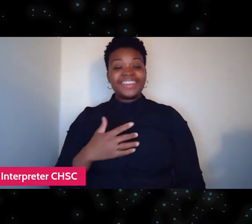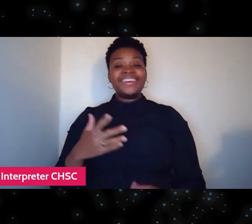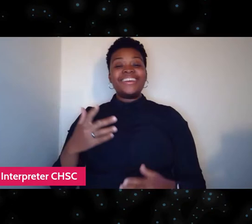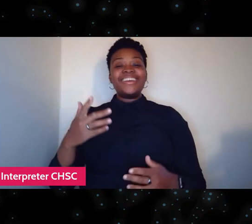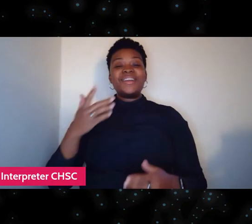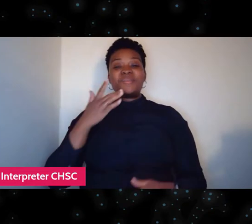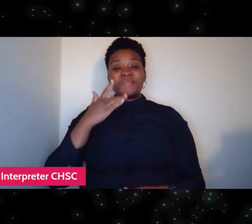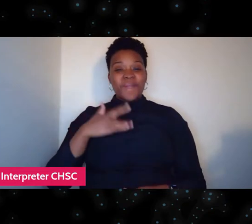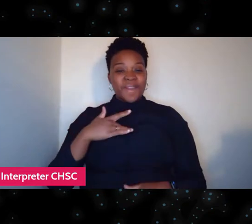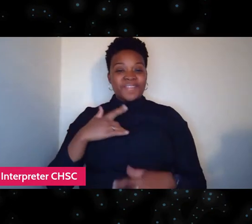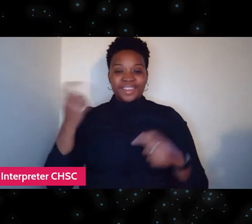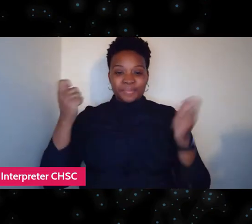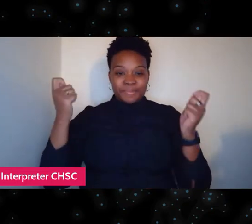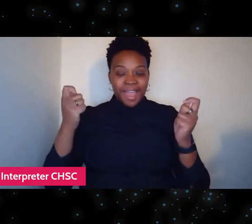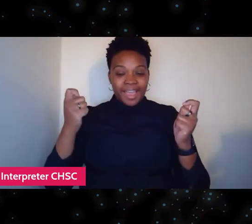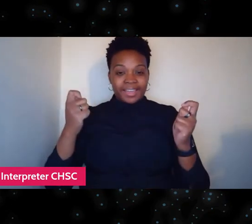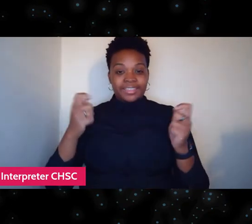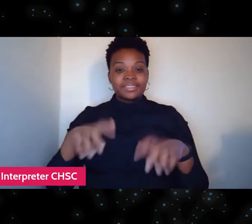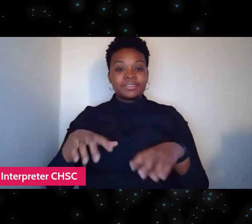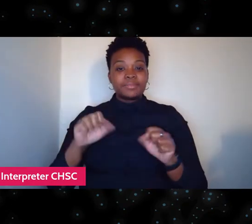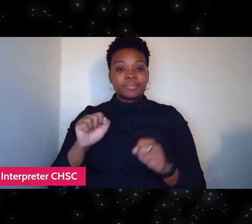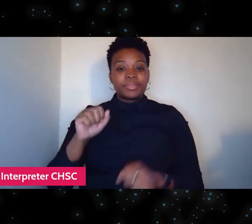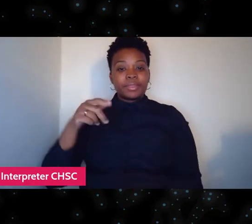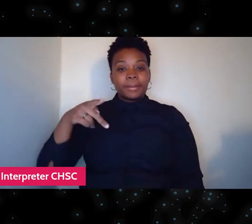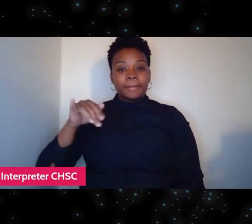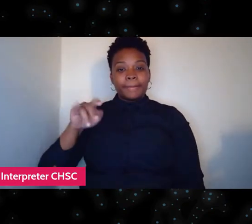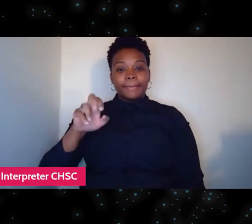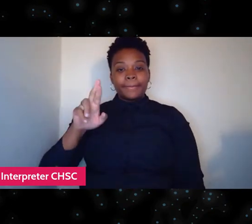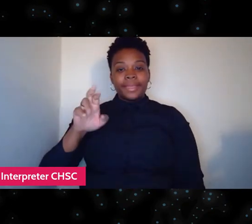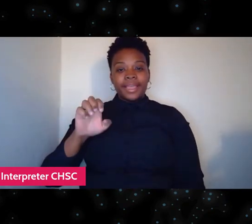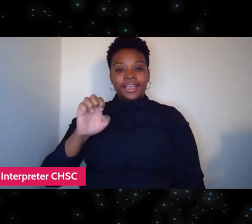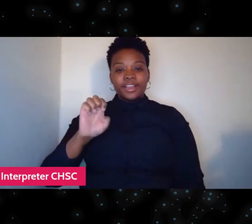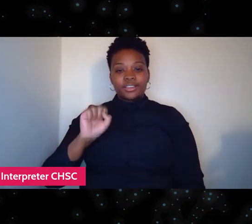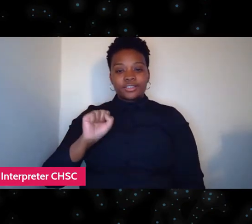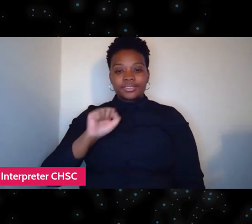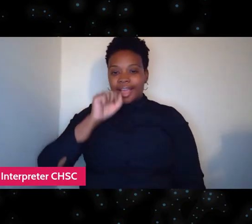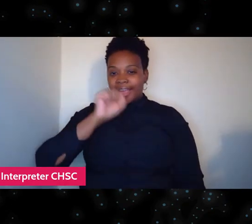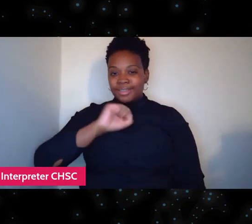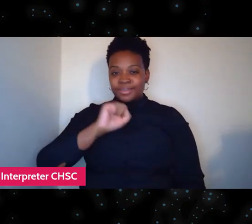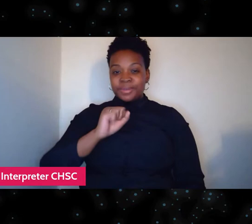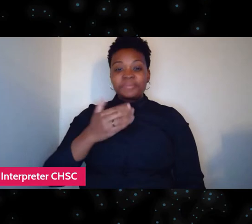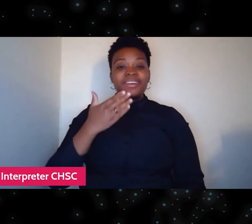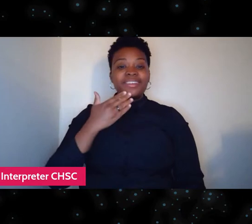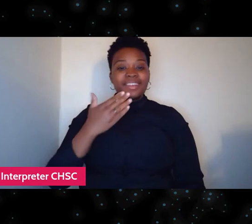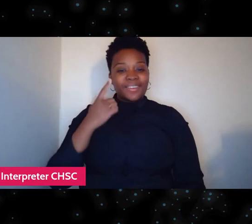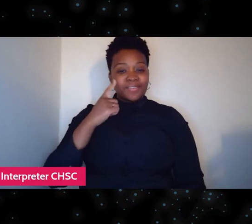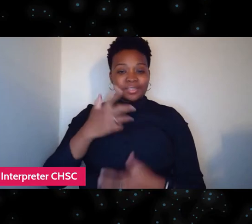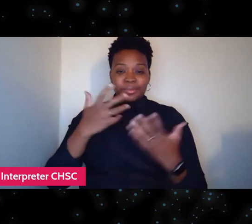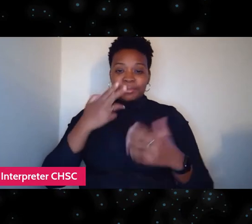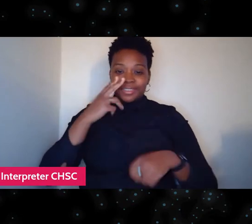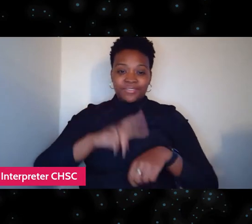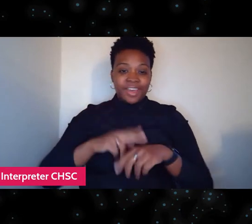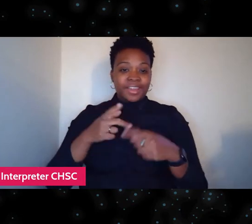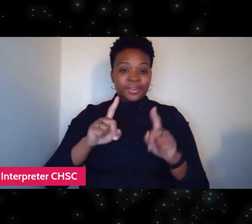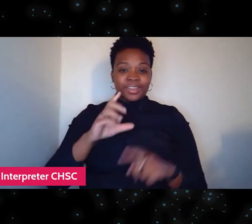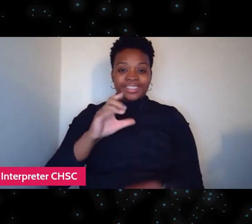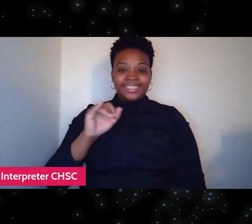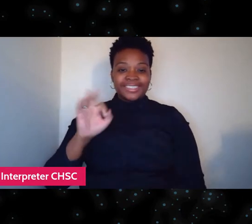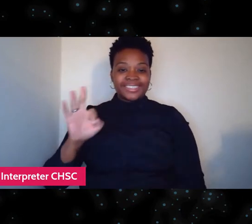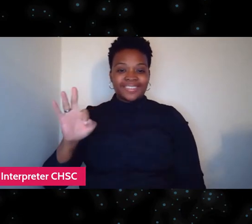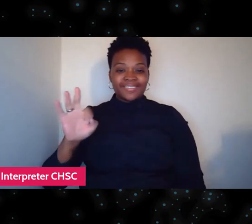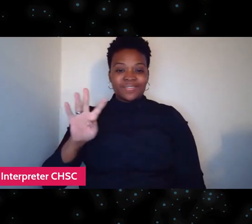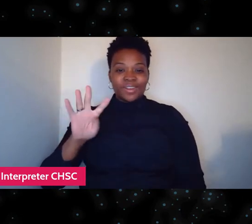bash is sponsored by Pierre's Ice Cream. Thank you, Pierre's, for making so much fun possible during CIFF45